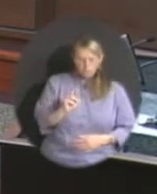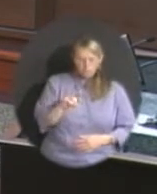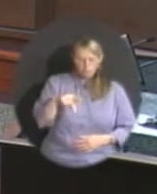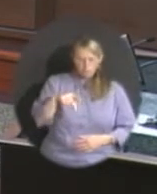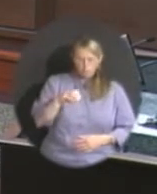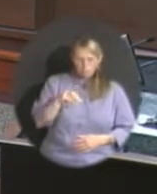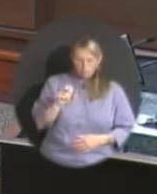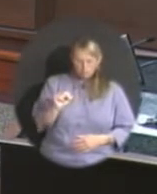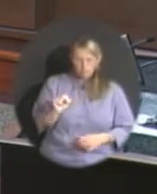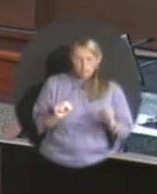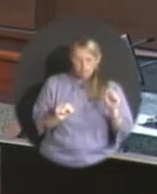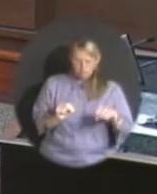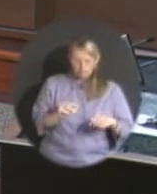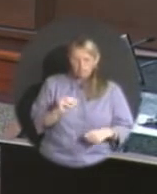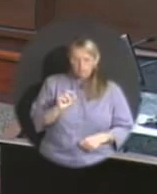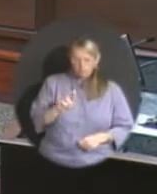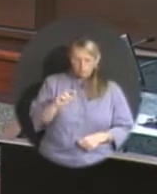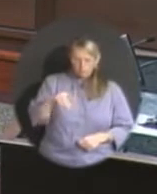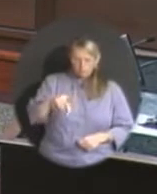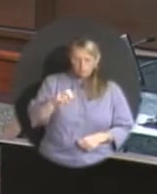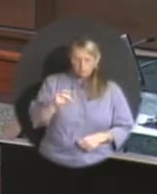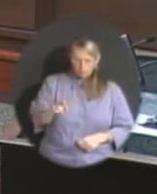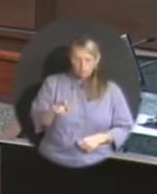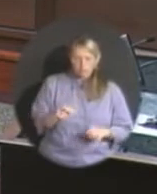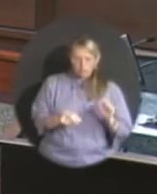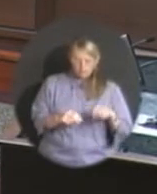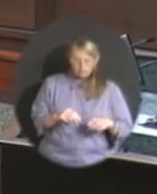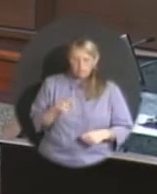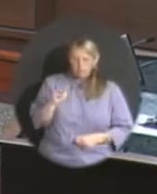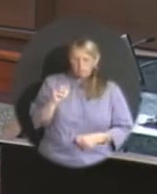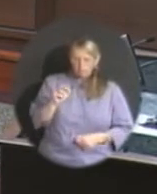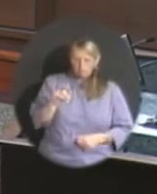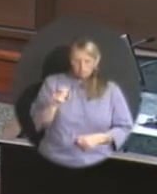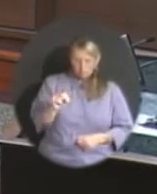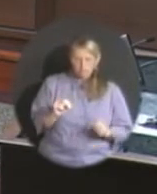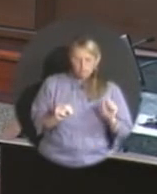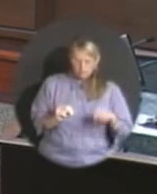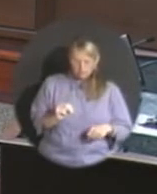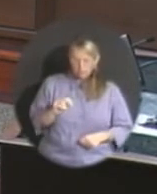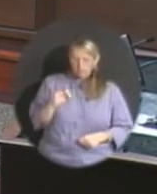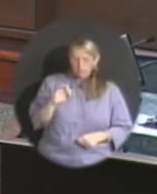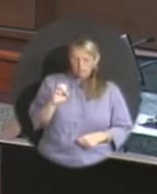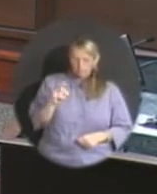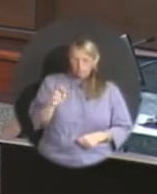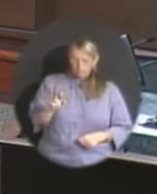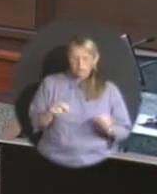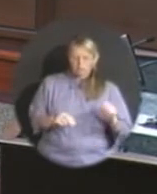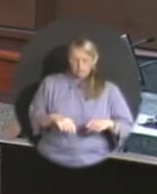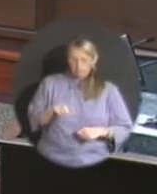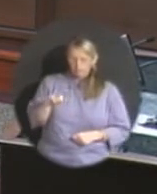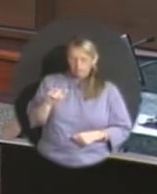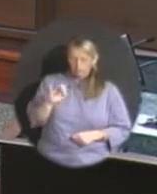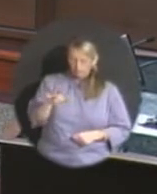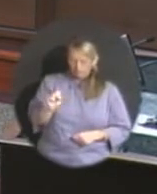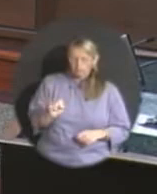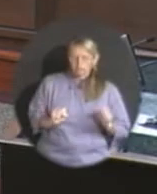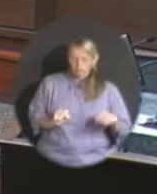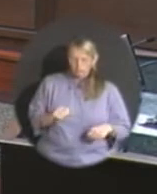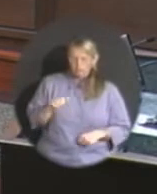Mr. Parker? Yes. Mrs. Martin? Yes. Mrs. Belcher? Yes. Dr. Daniels? Yes. Ms. Ashley?